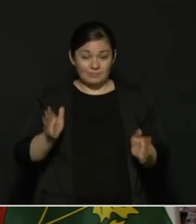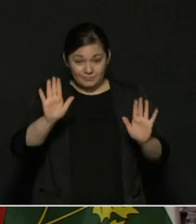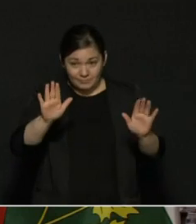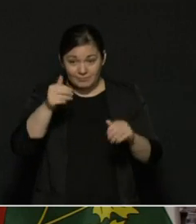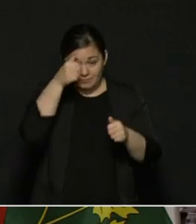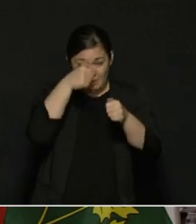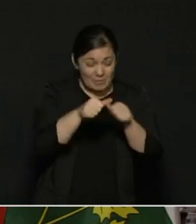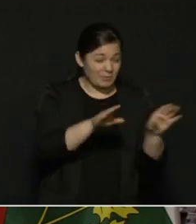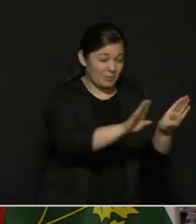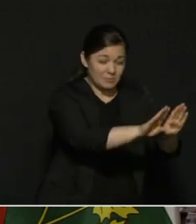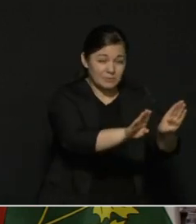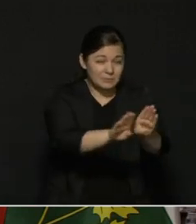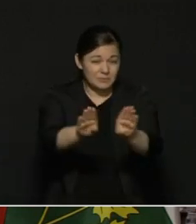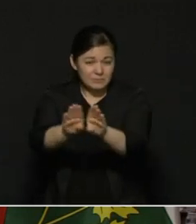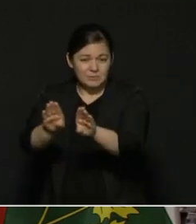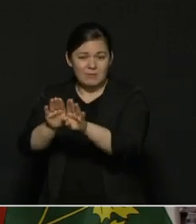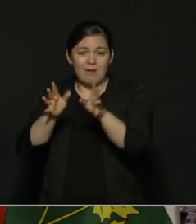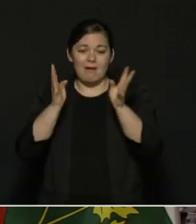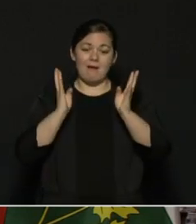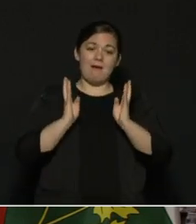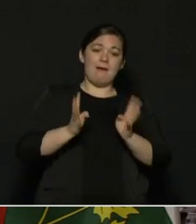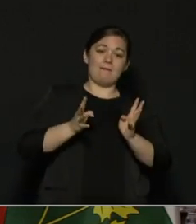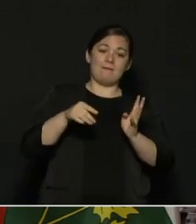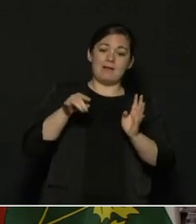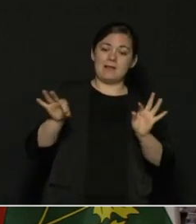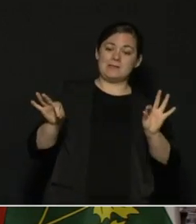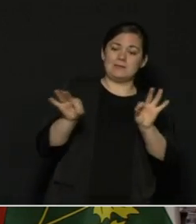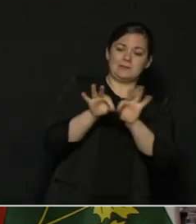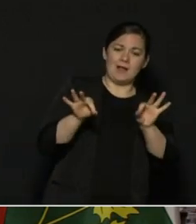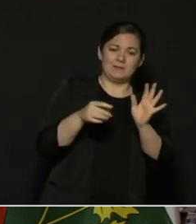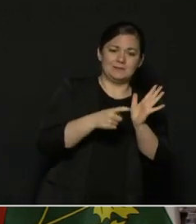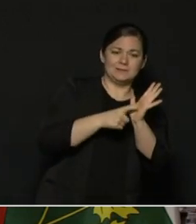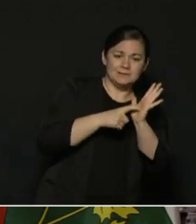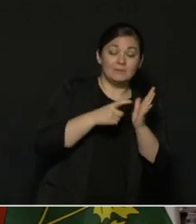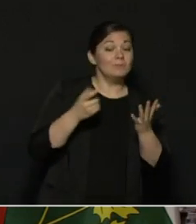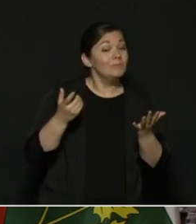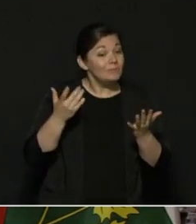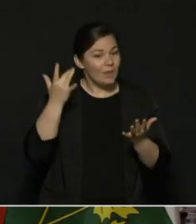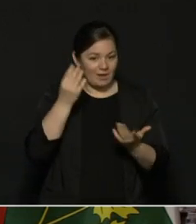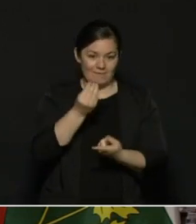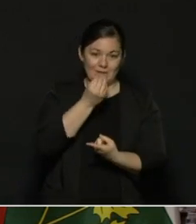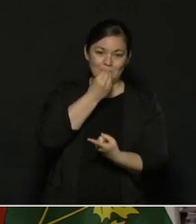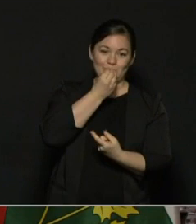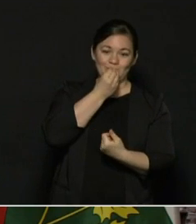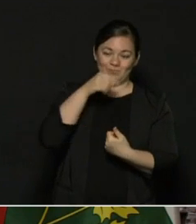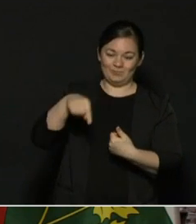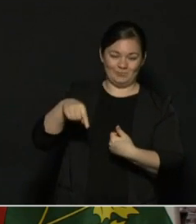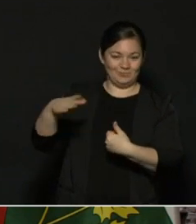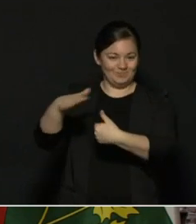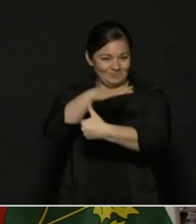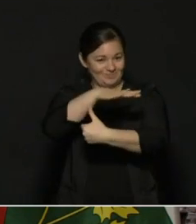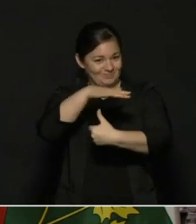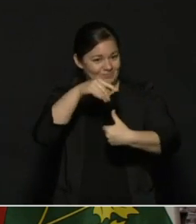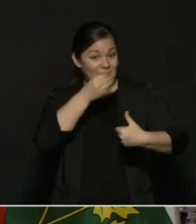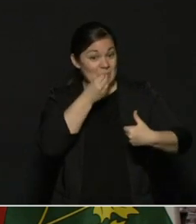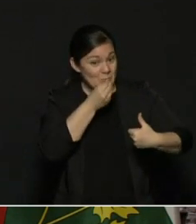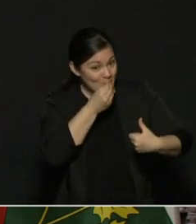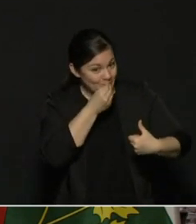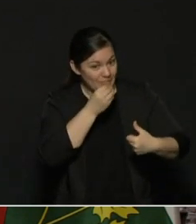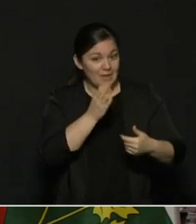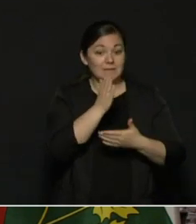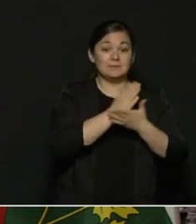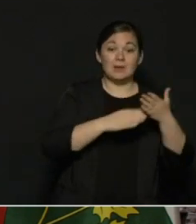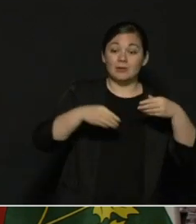the government felt then that grocery stores and food supplies were a priority. Some places that sell more than just groceries and